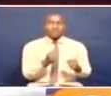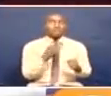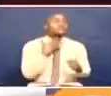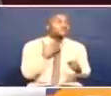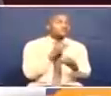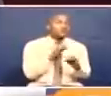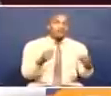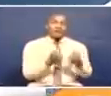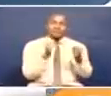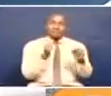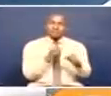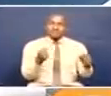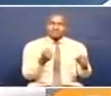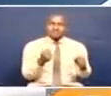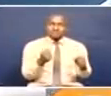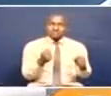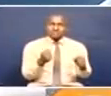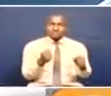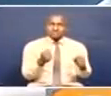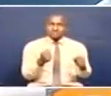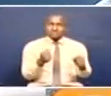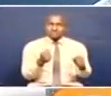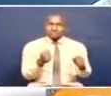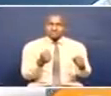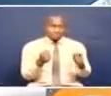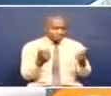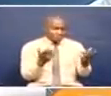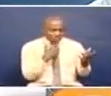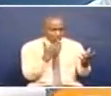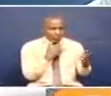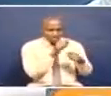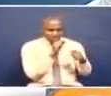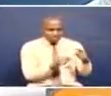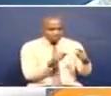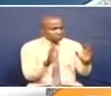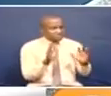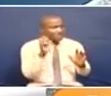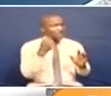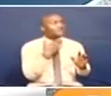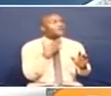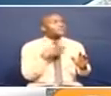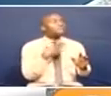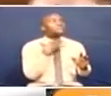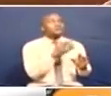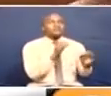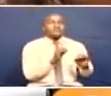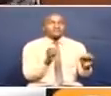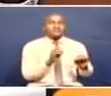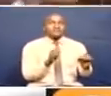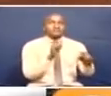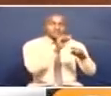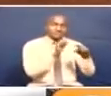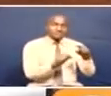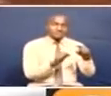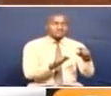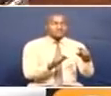Whether they wanted it or not. There's talk, Senator. I don't think by who? There's talk out there. I don't even think Kenyans want it. What this Nusumkate, two